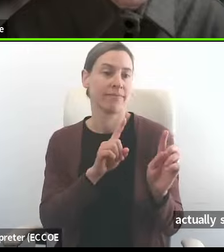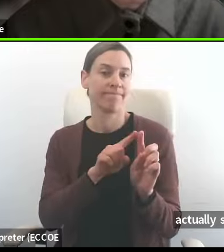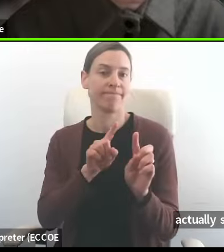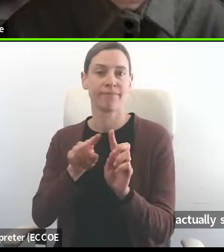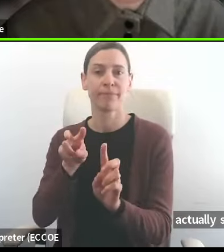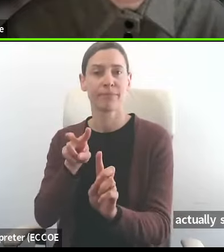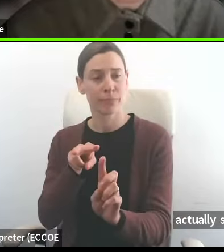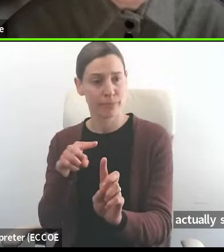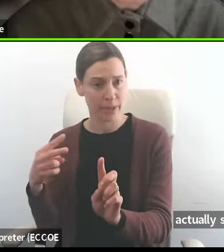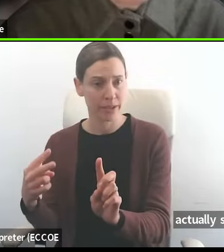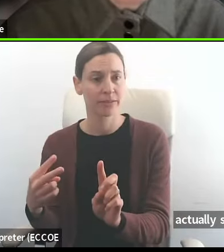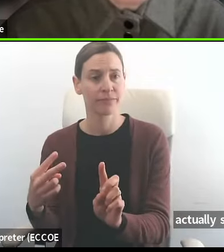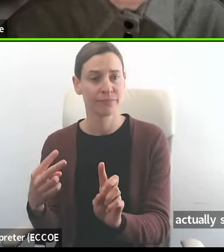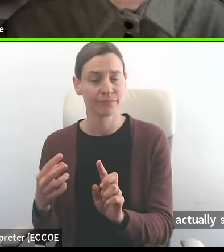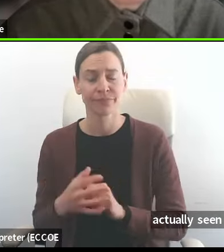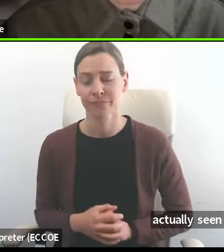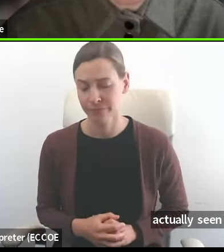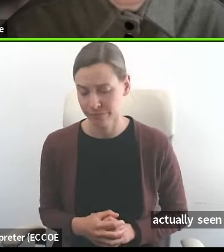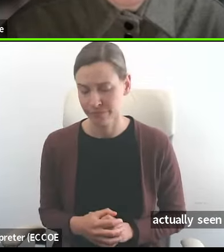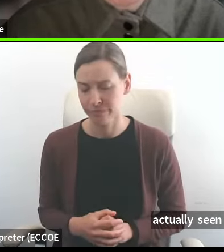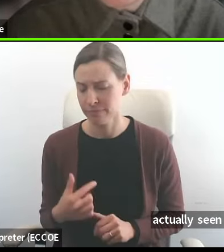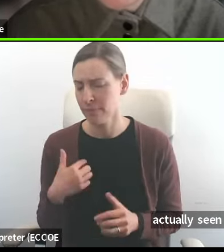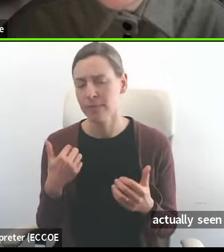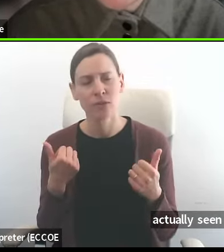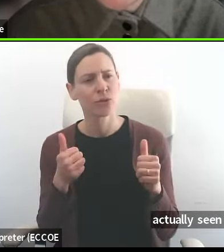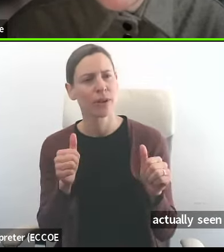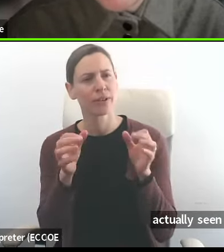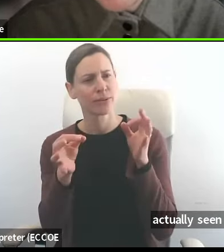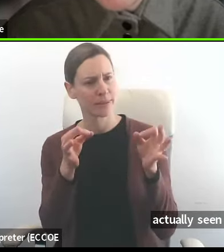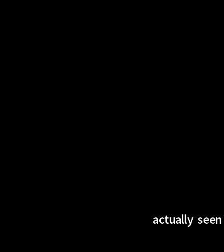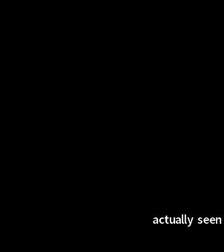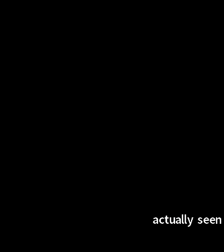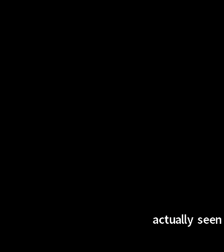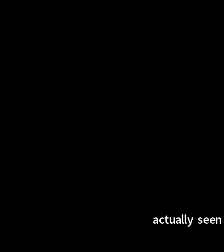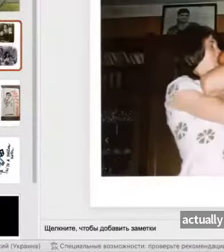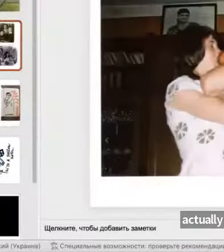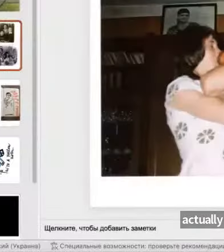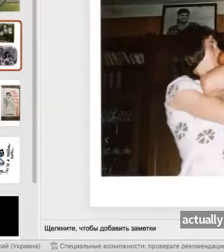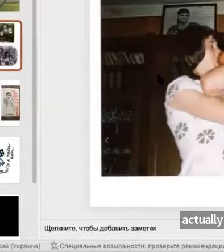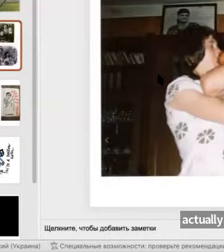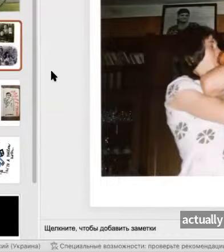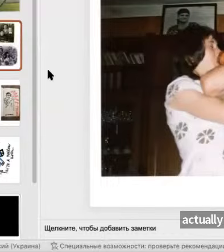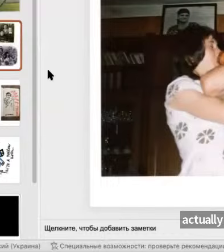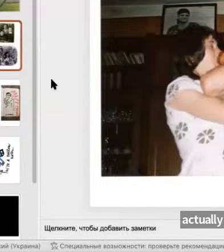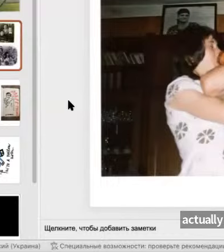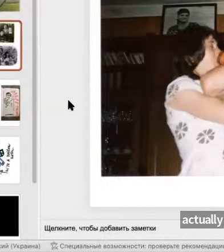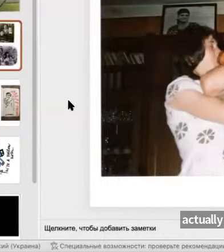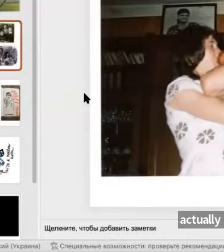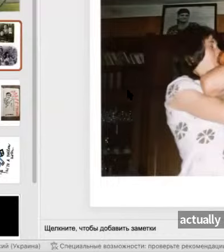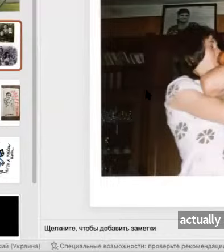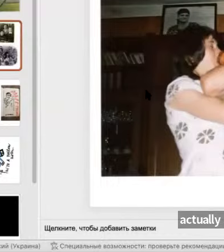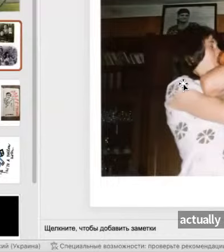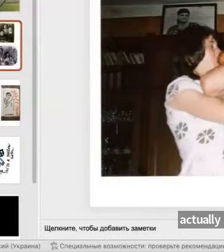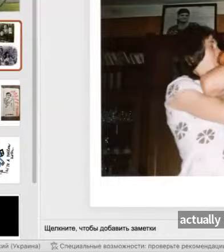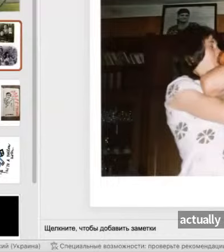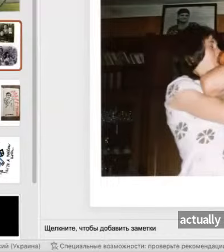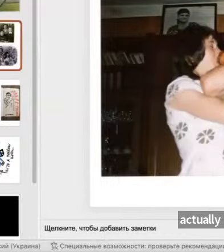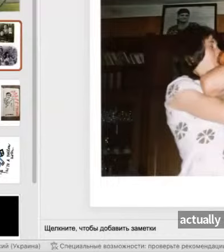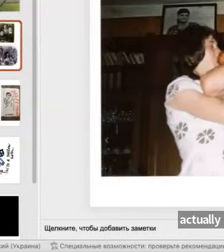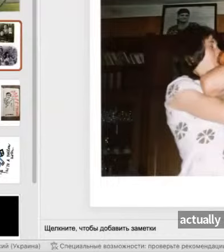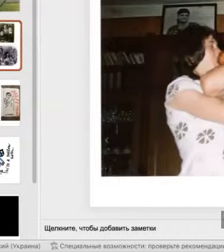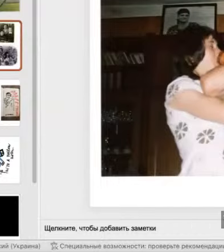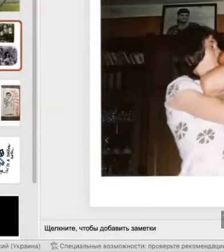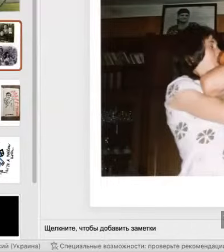to actually explain what I'm talking about, what is my relation to Russian